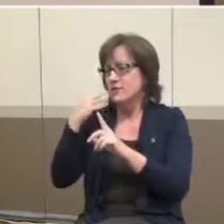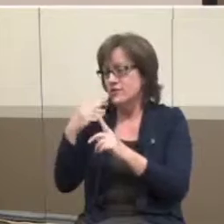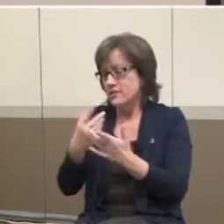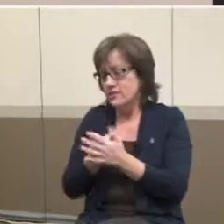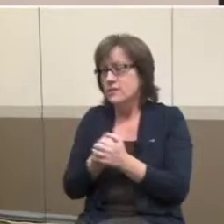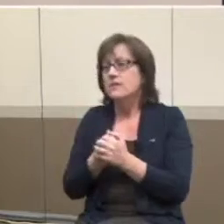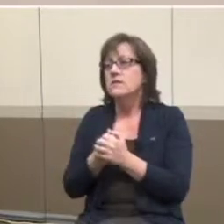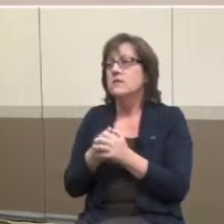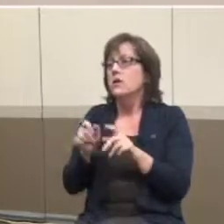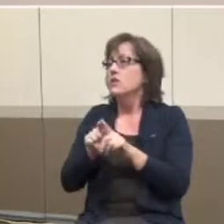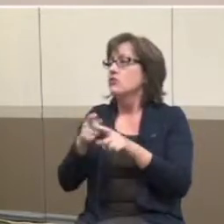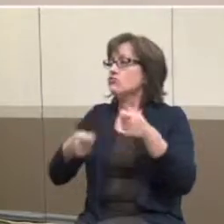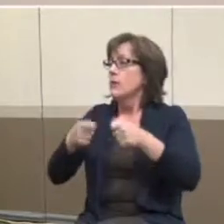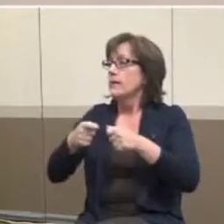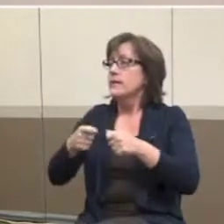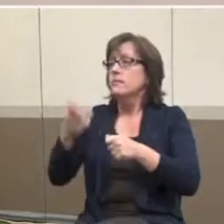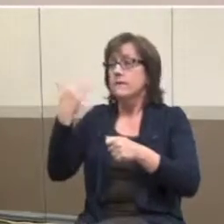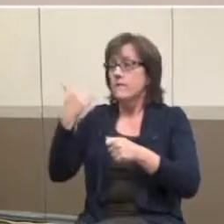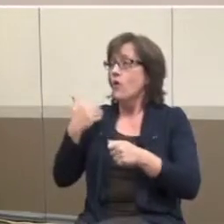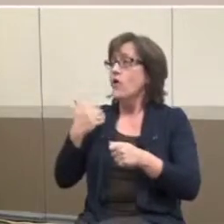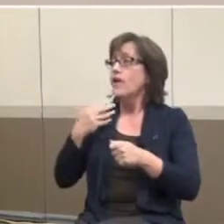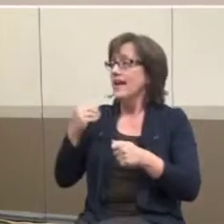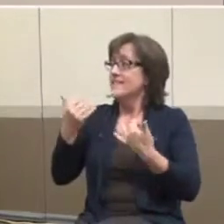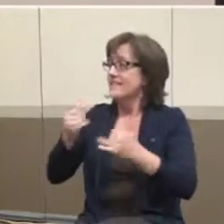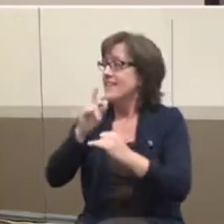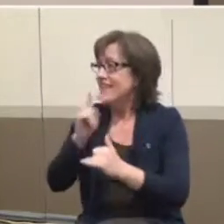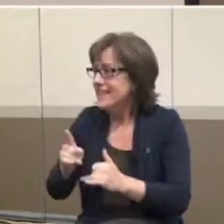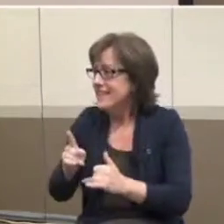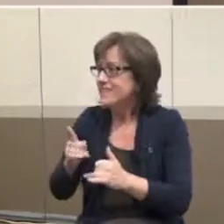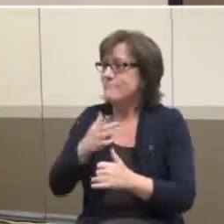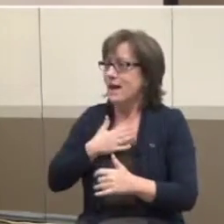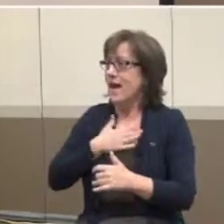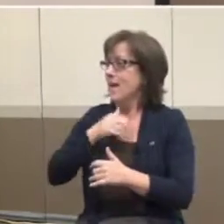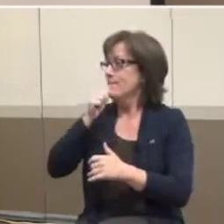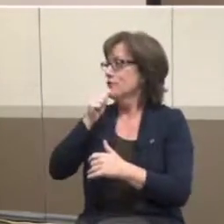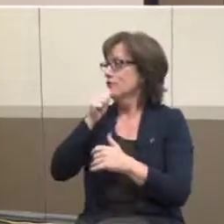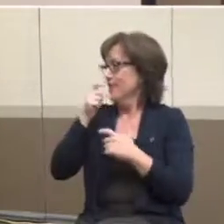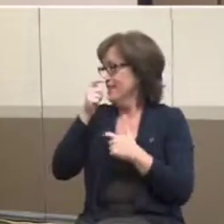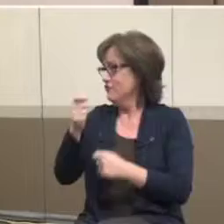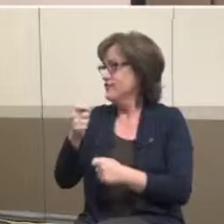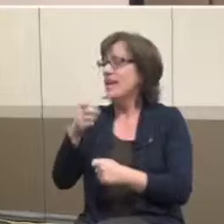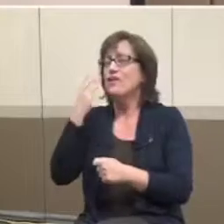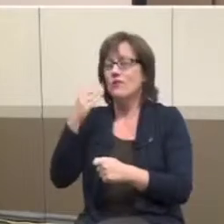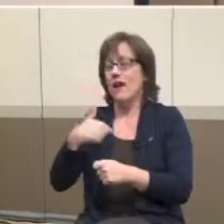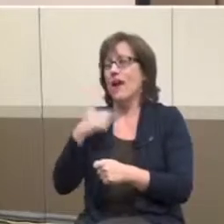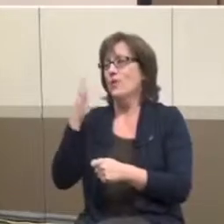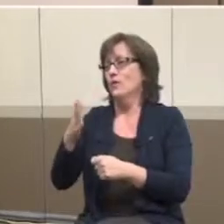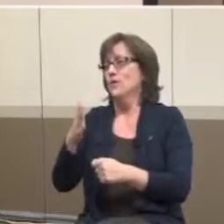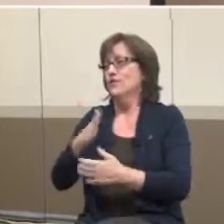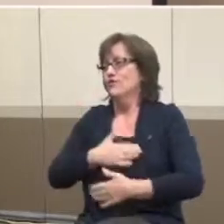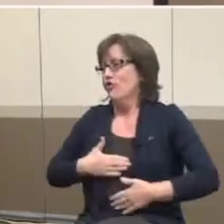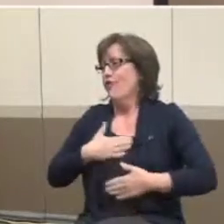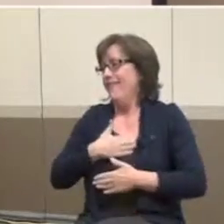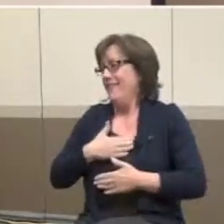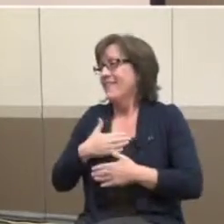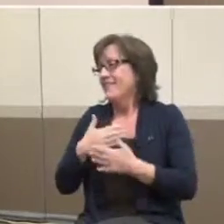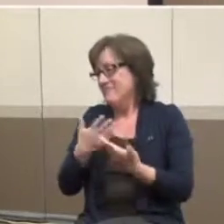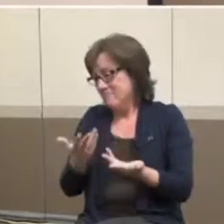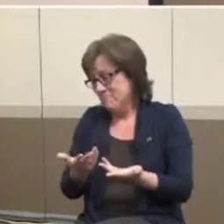drumming was and is a personal interest, and it's something that I knew I would enjoy doing with the